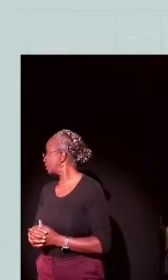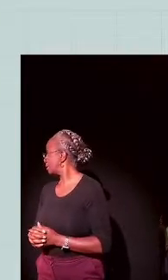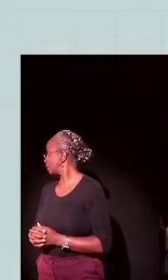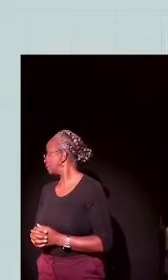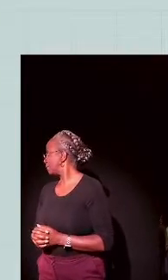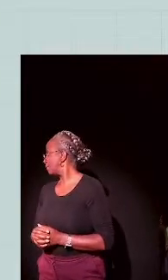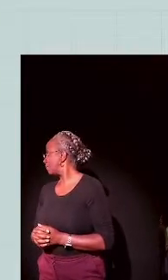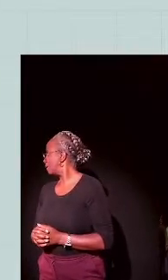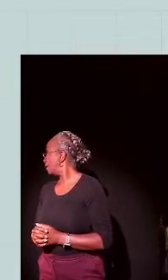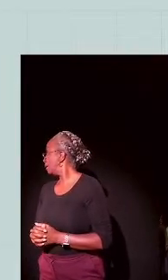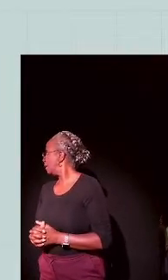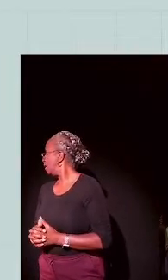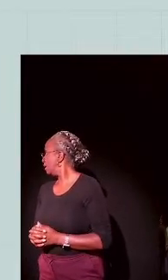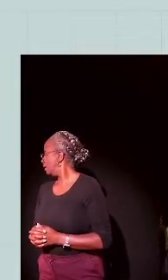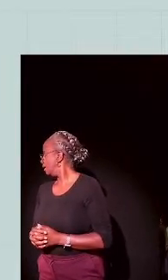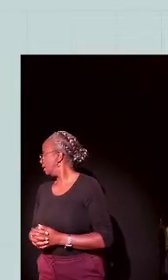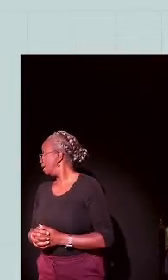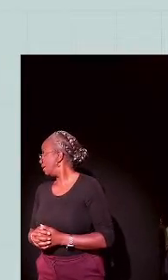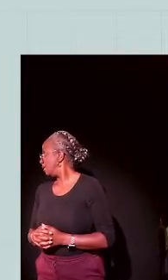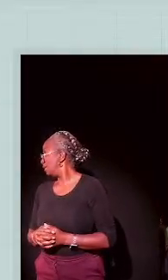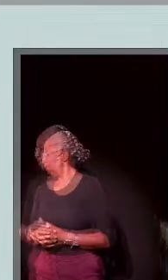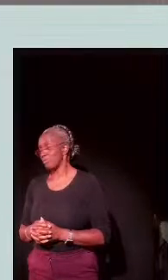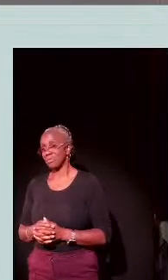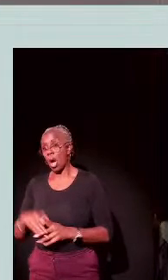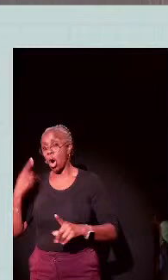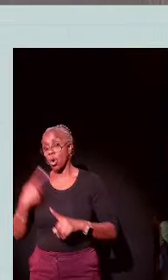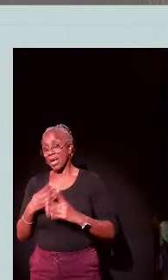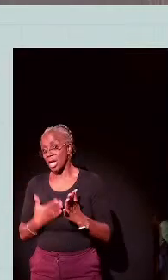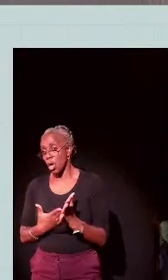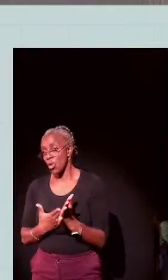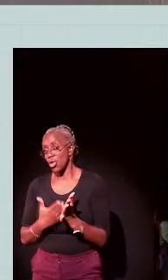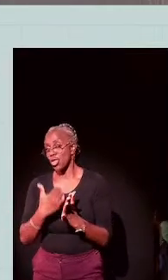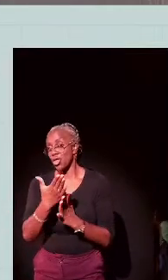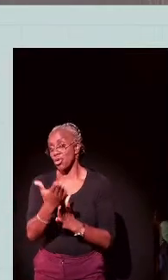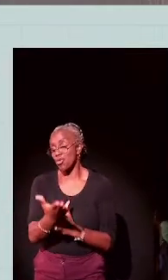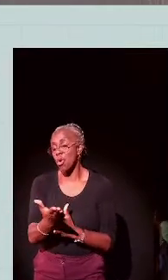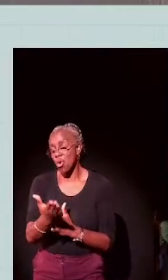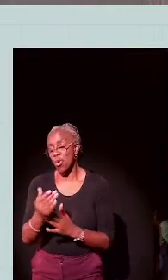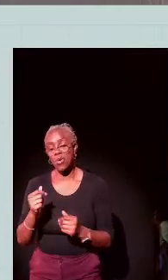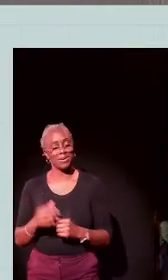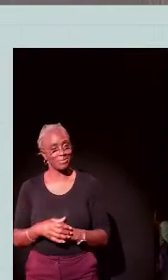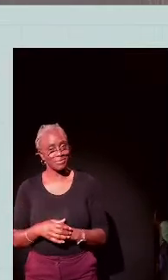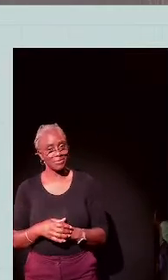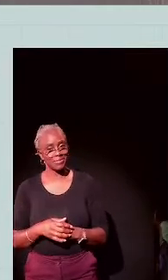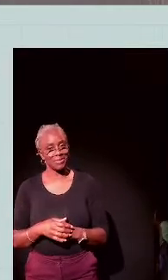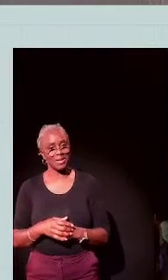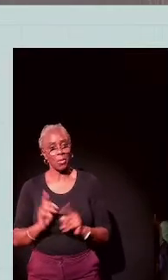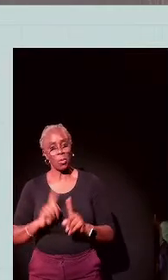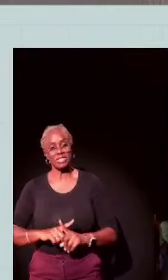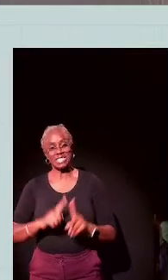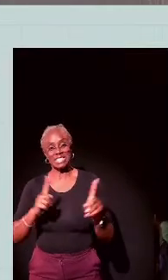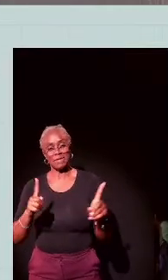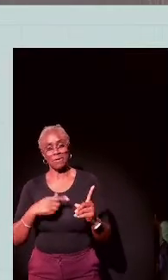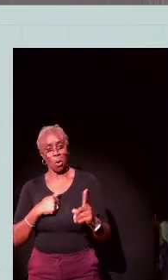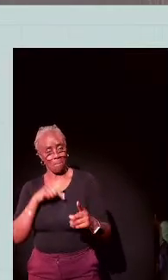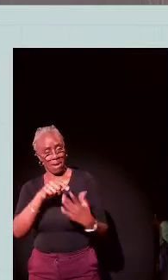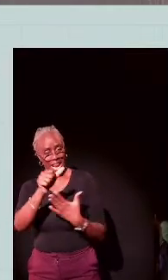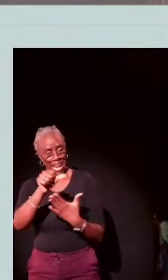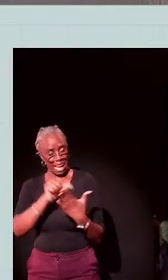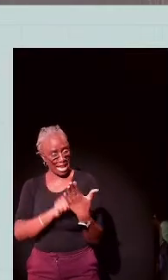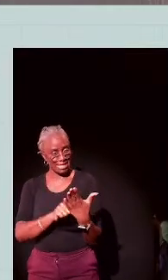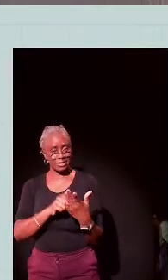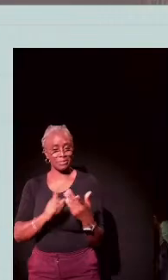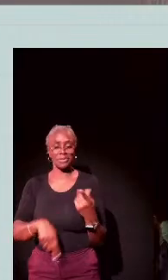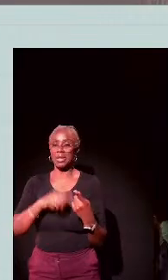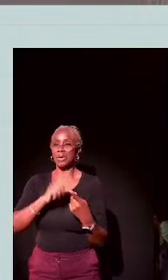And I'm quite tight on time, so I'm quickly going to run through these. The three key things that are different from anything else that exists in terms of Midas.